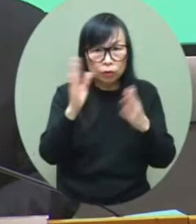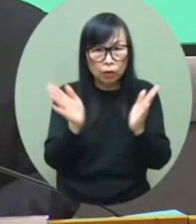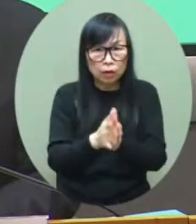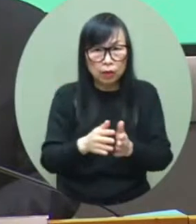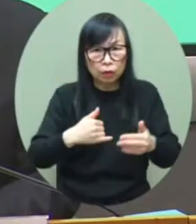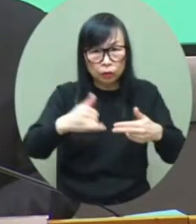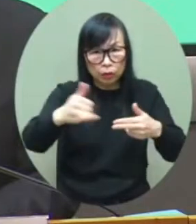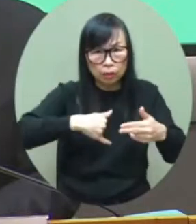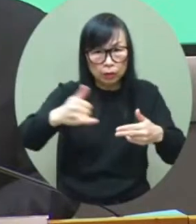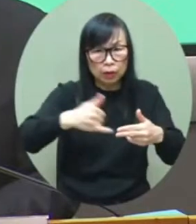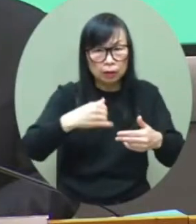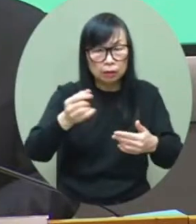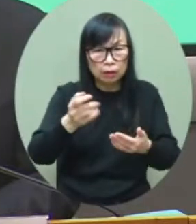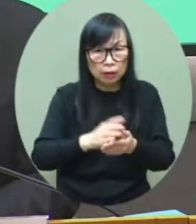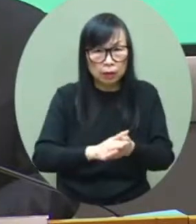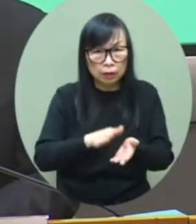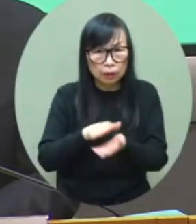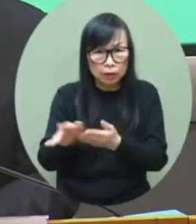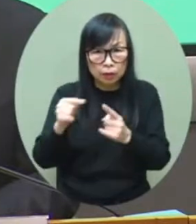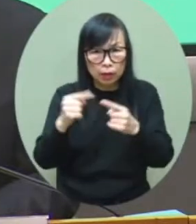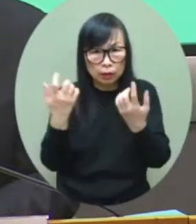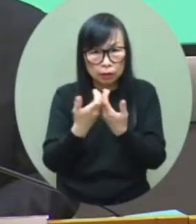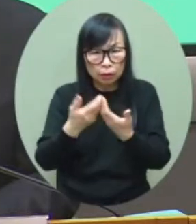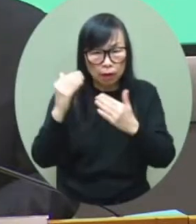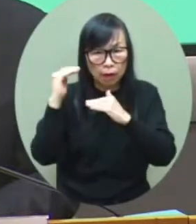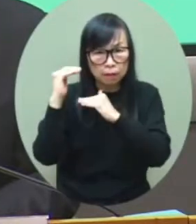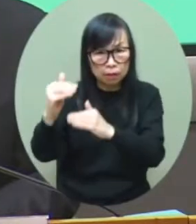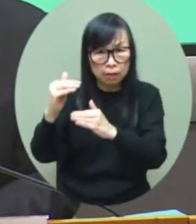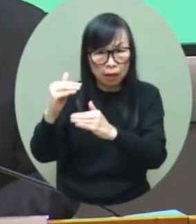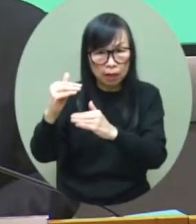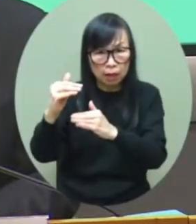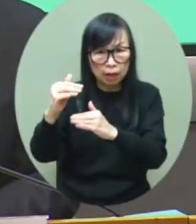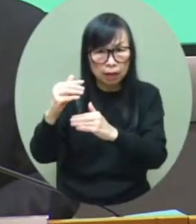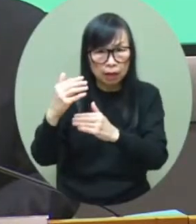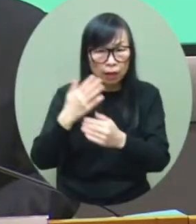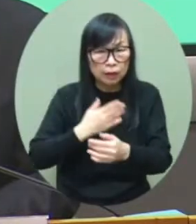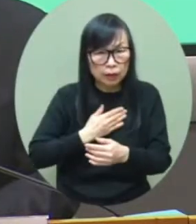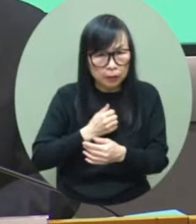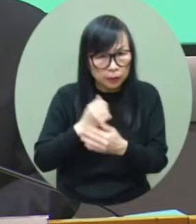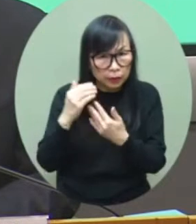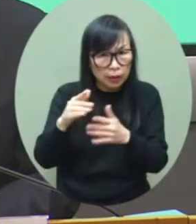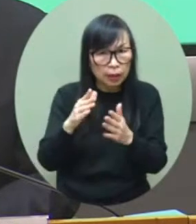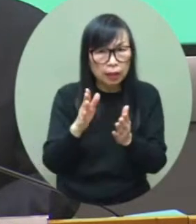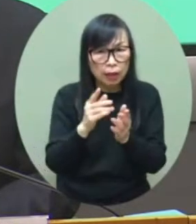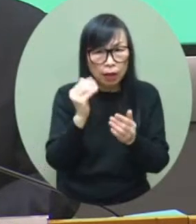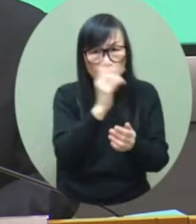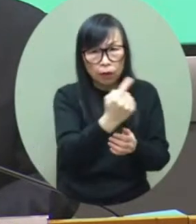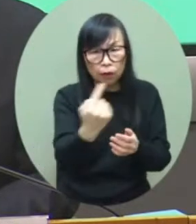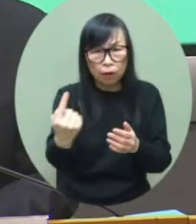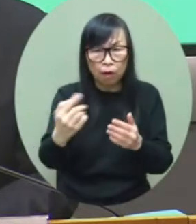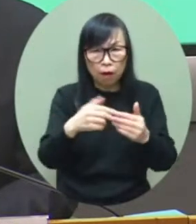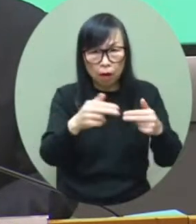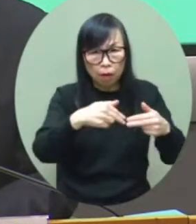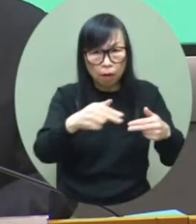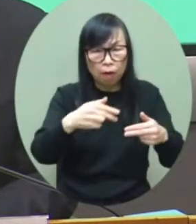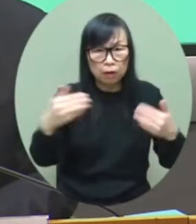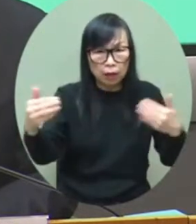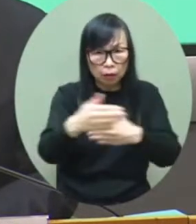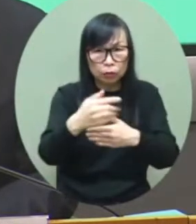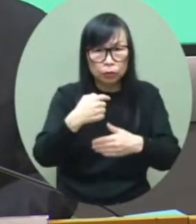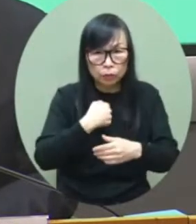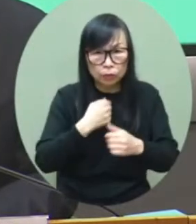of the pre-departure PCR test requirements and also the lifting of the prescribed quota